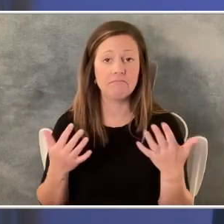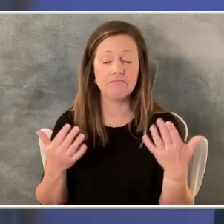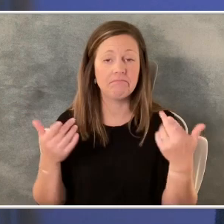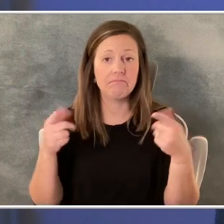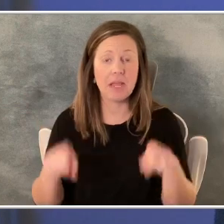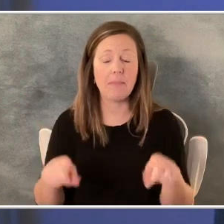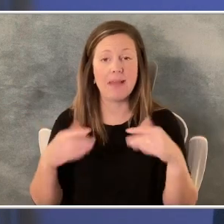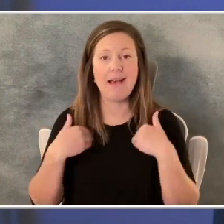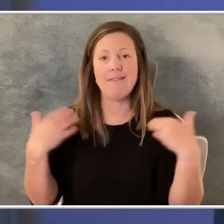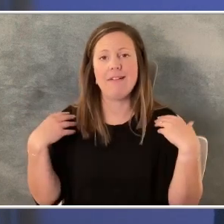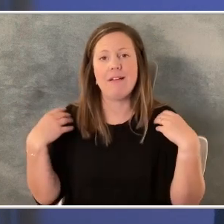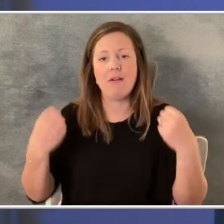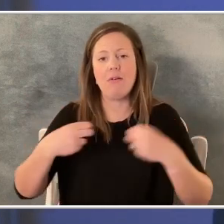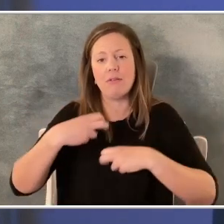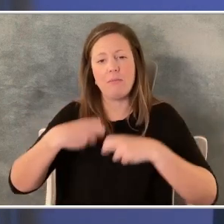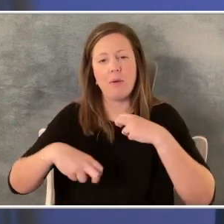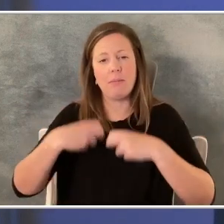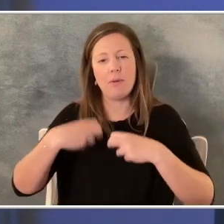as